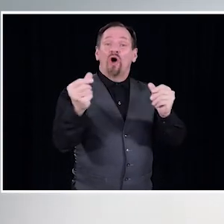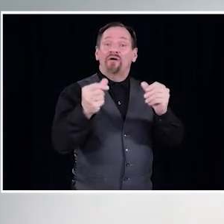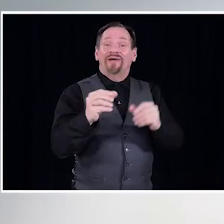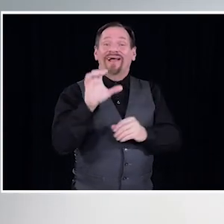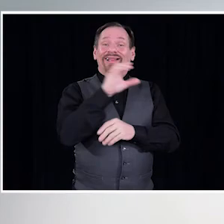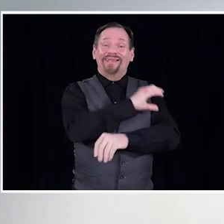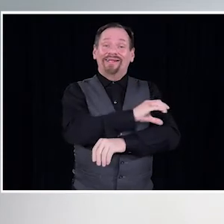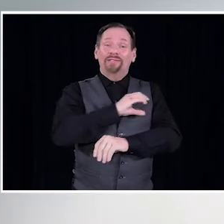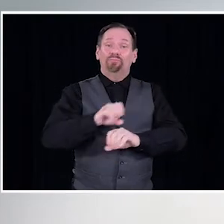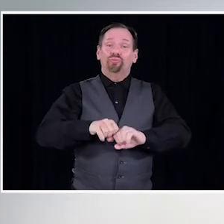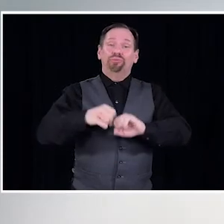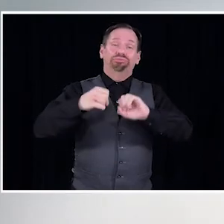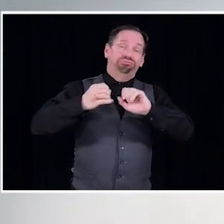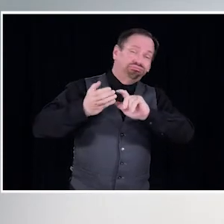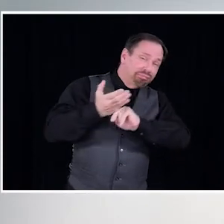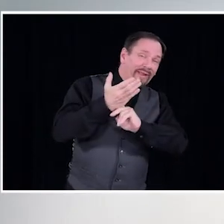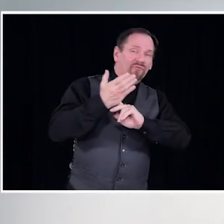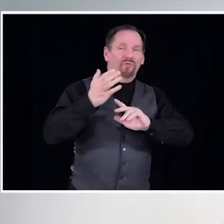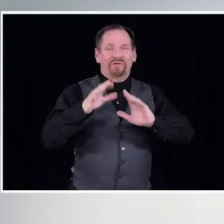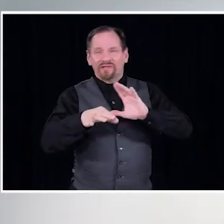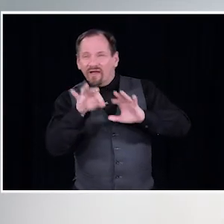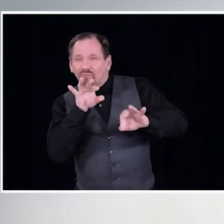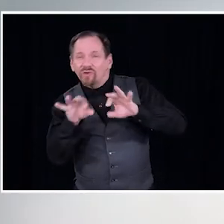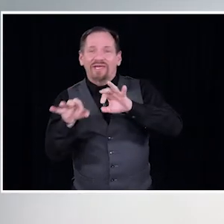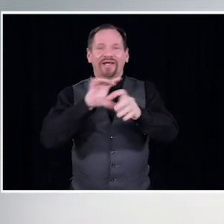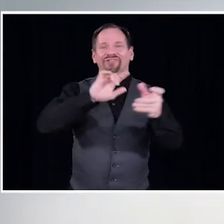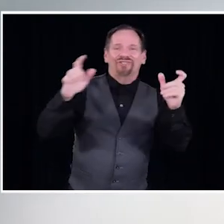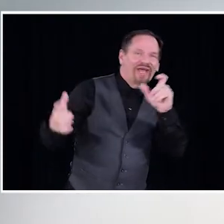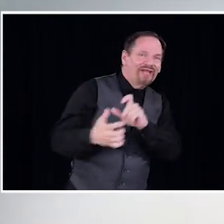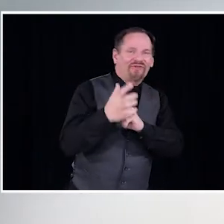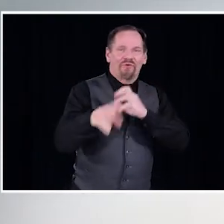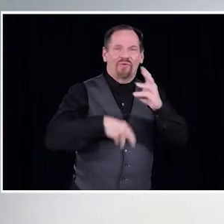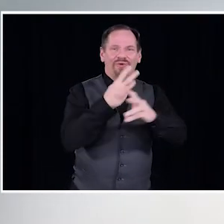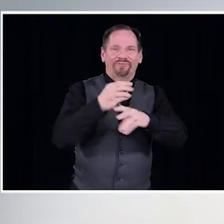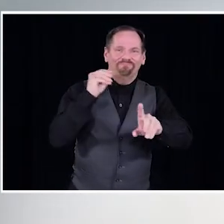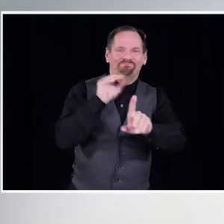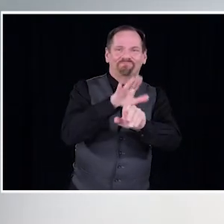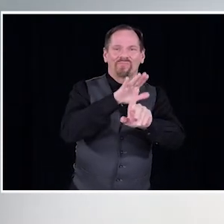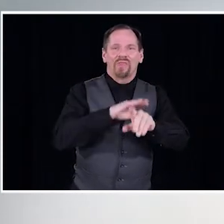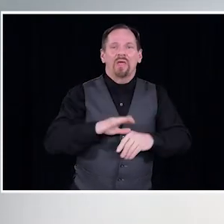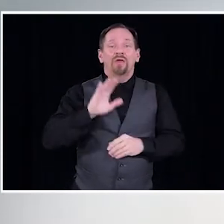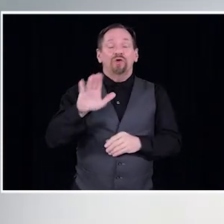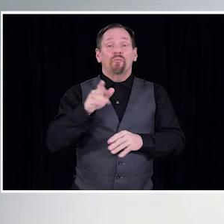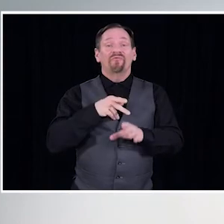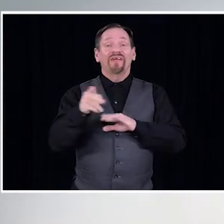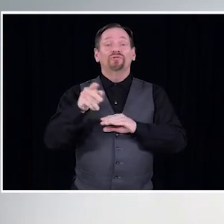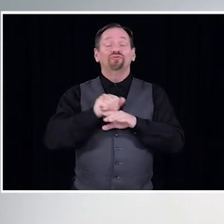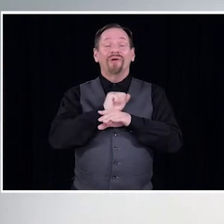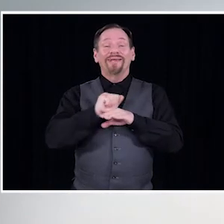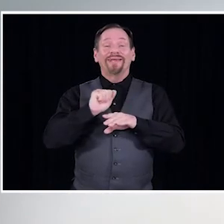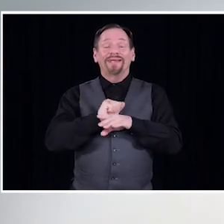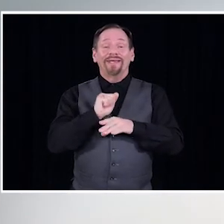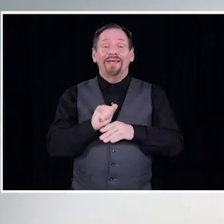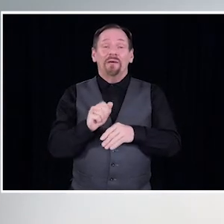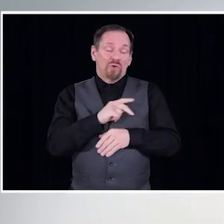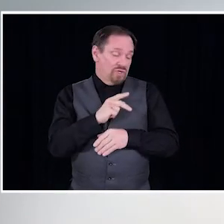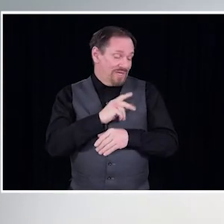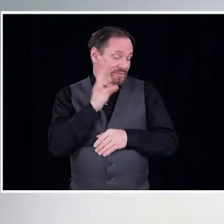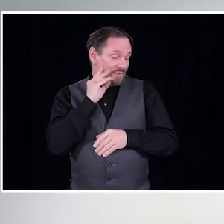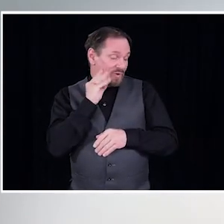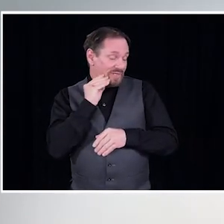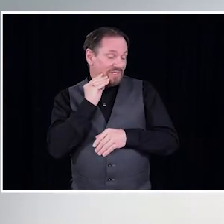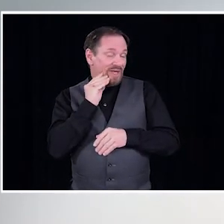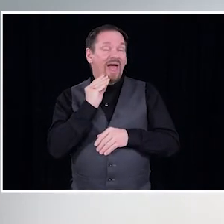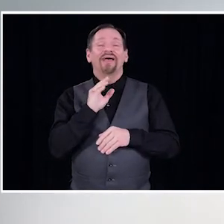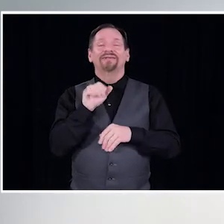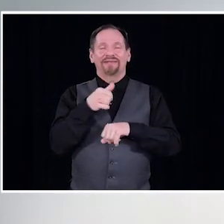to change the world. Your professional training and personal experience has equipped each of you to be leaders on your unit,